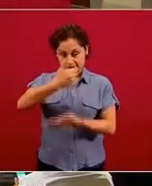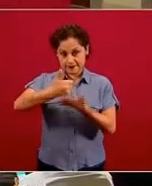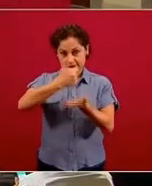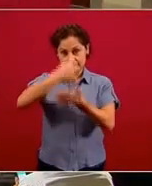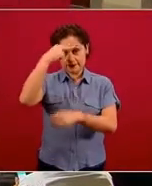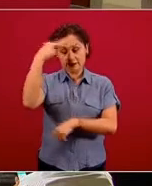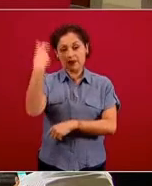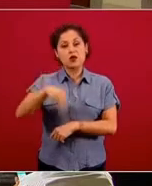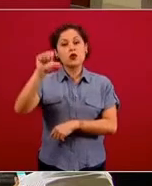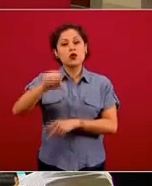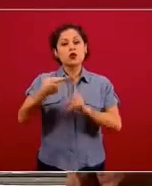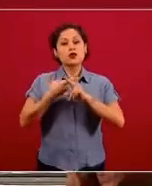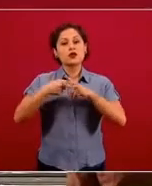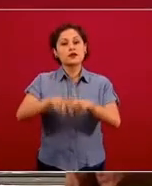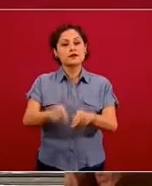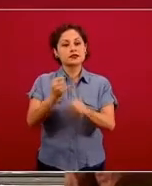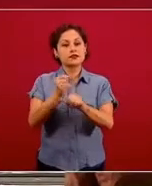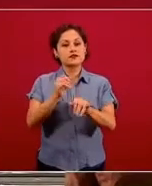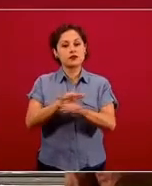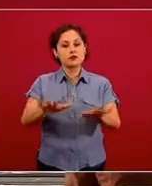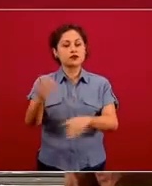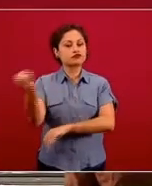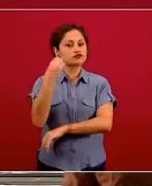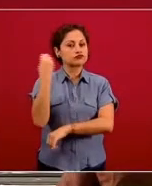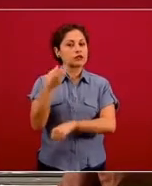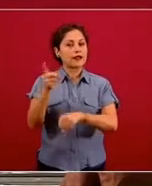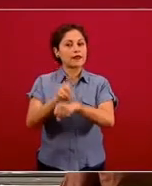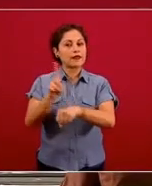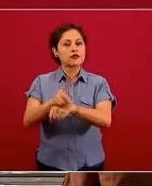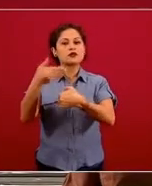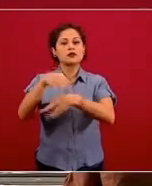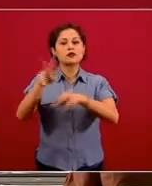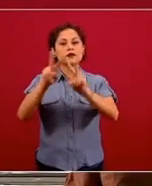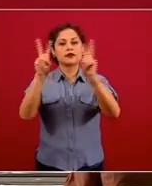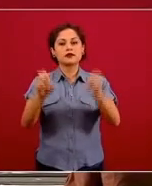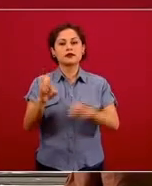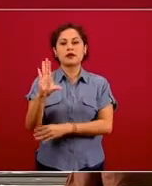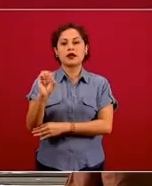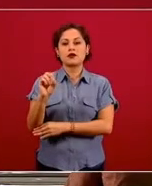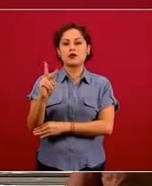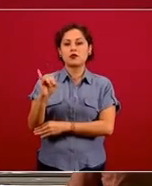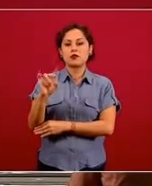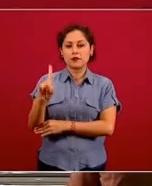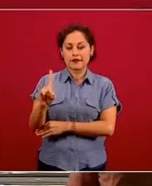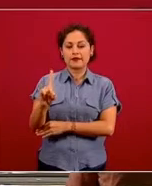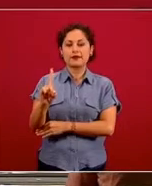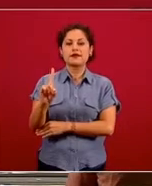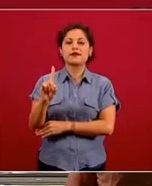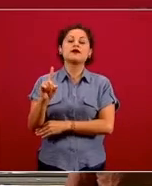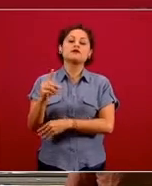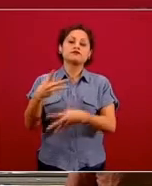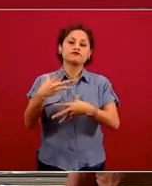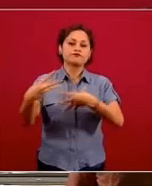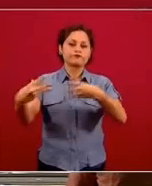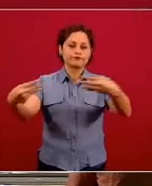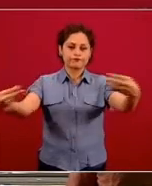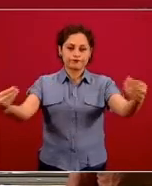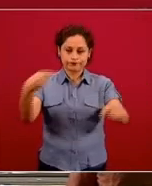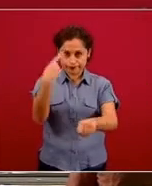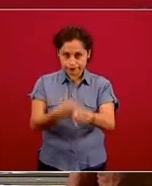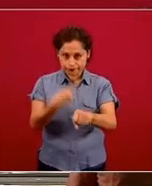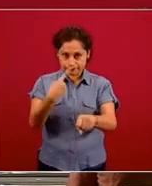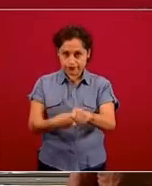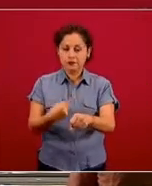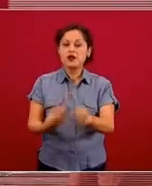conferencia 22, de prensa diaria sobre la and we'll situación begin the de daily COVID, press la conference pandemia de COVID, regarding la enfermedad the causada por el COVID nuevo coronavirus pandemic, which